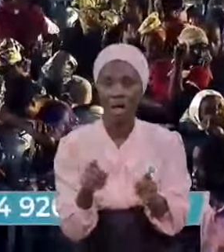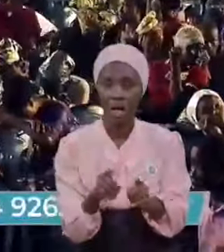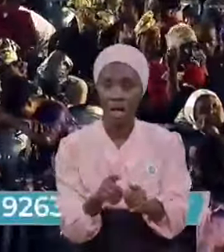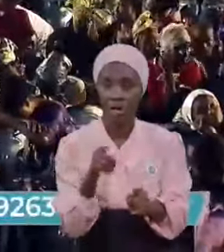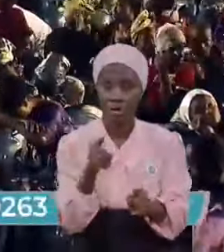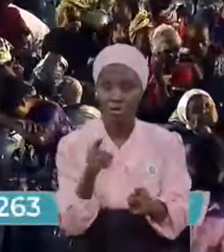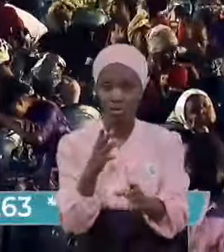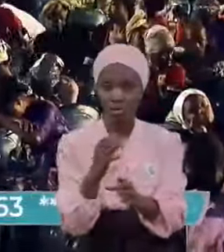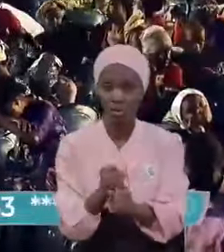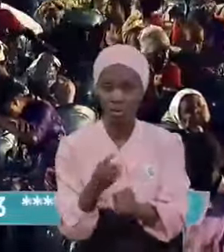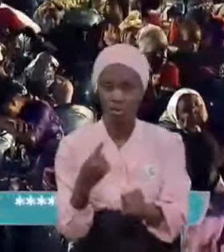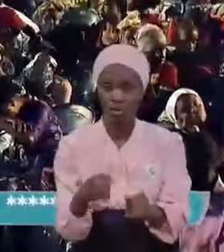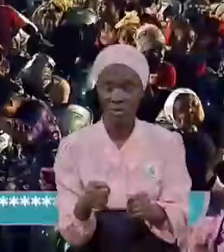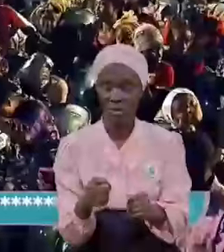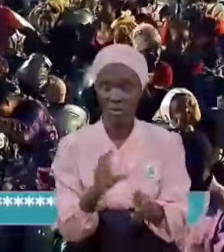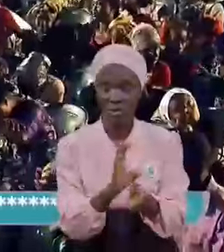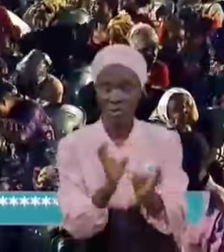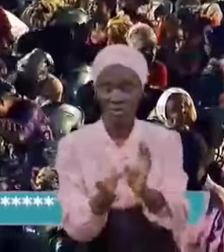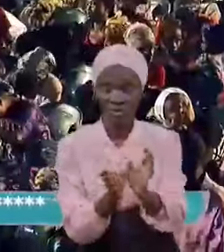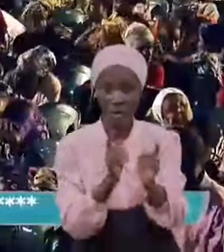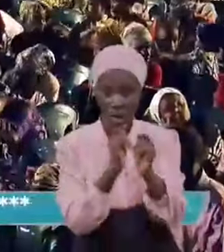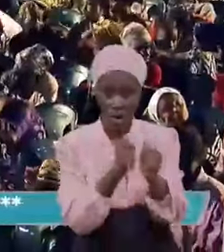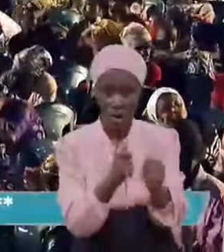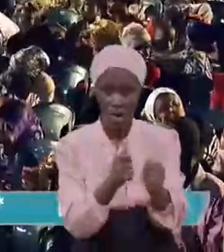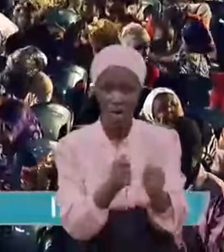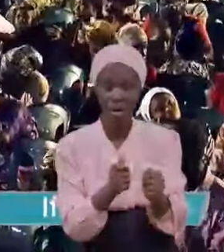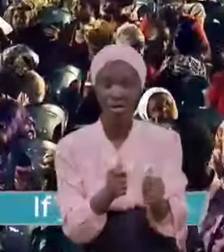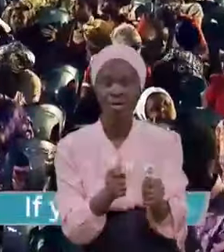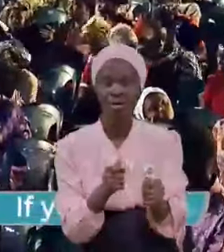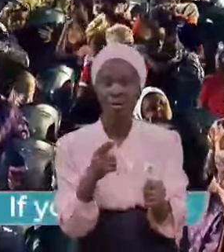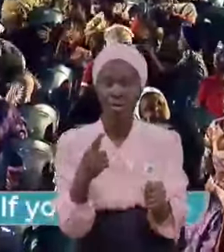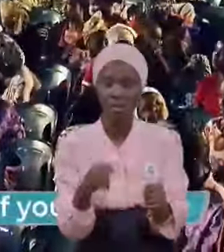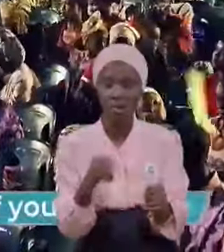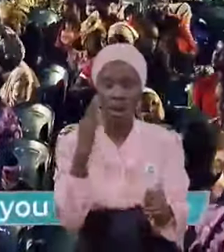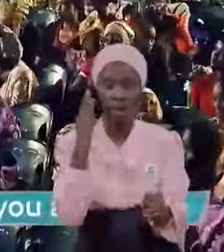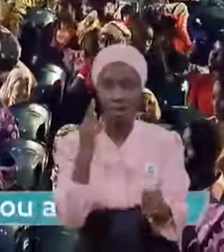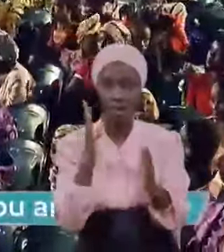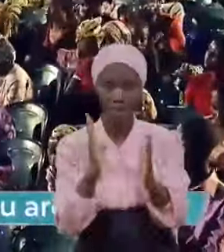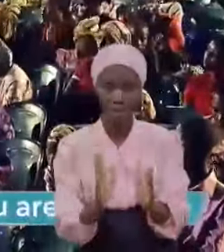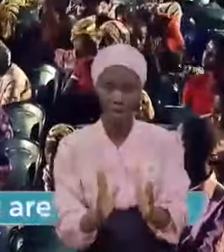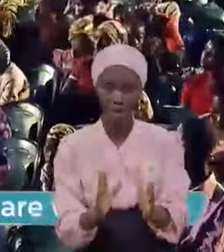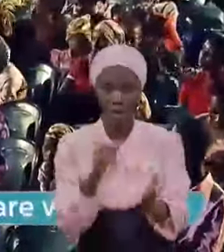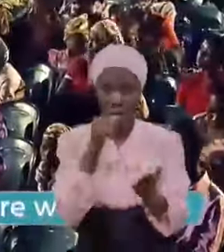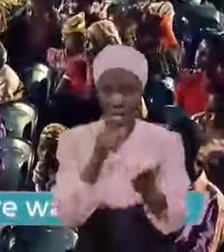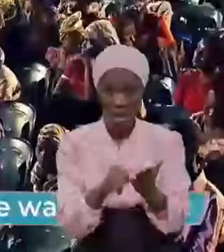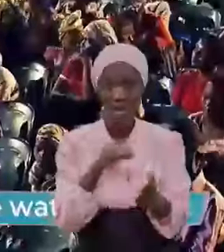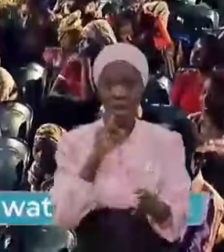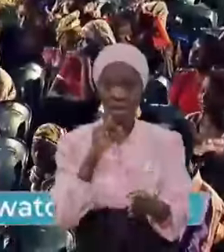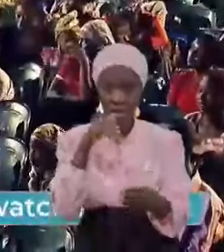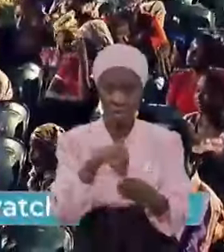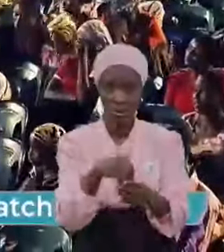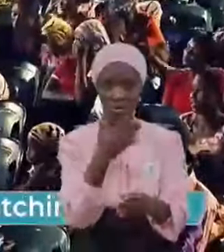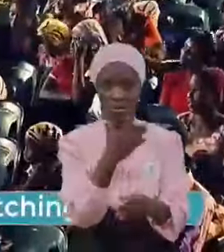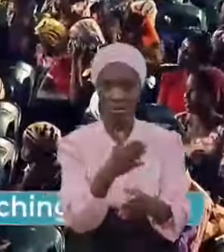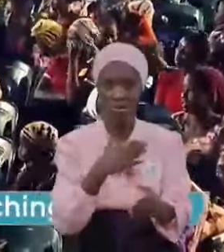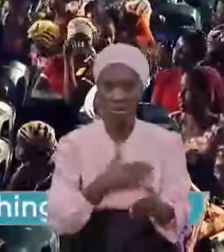through prayerfully. Then the various material that are there, the book, study it